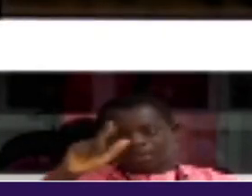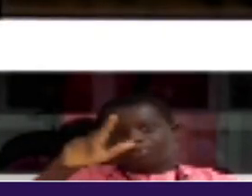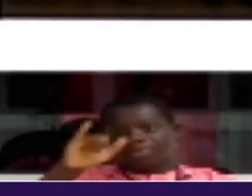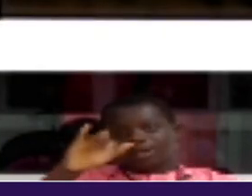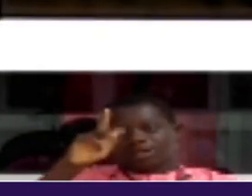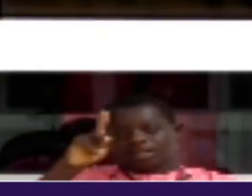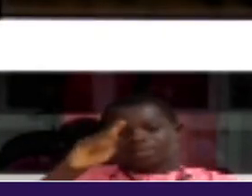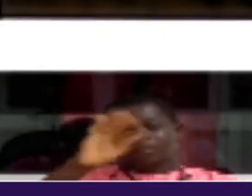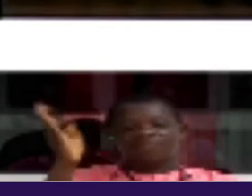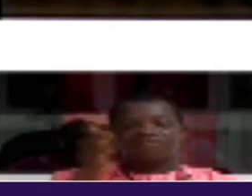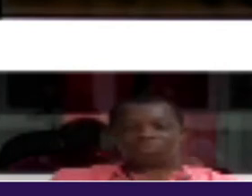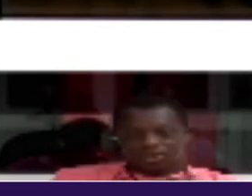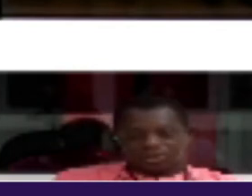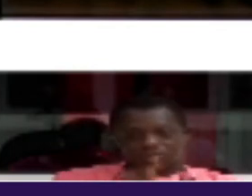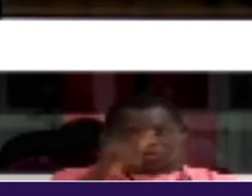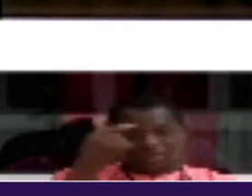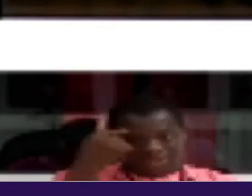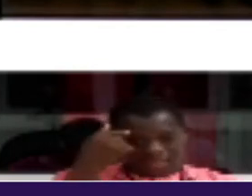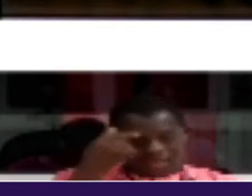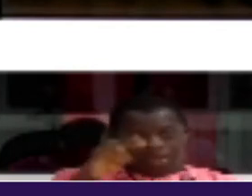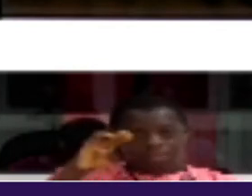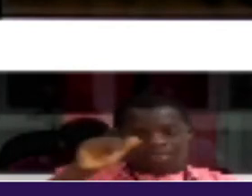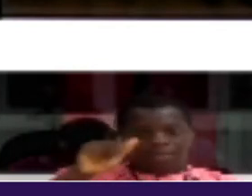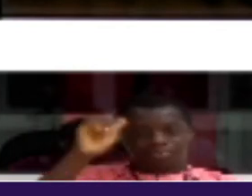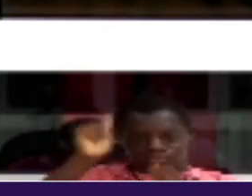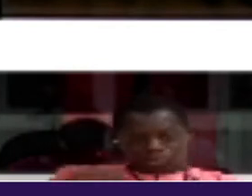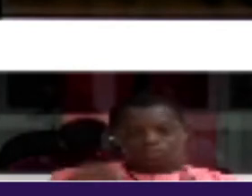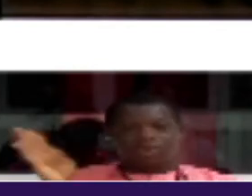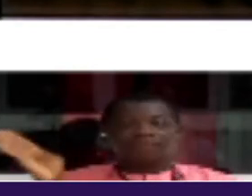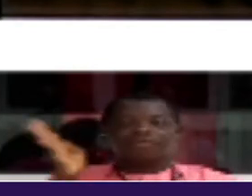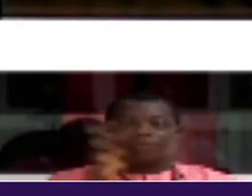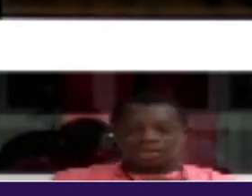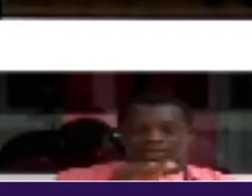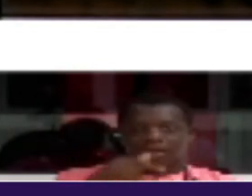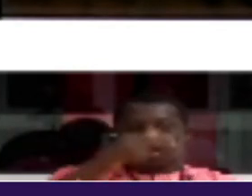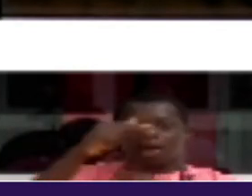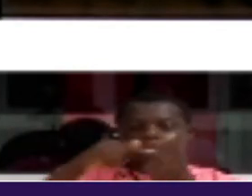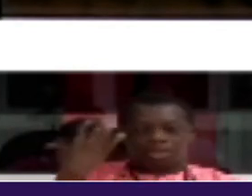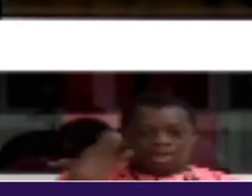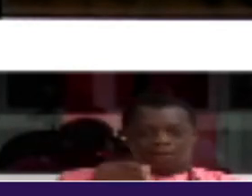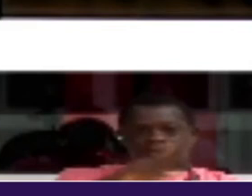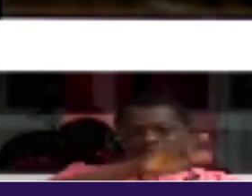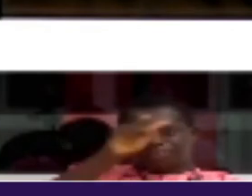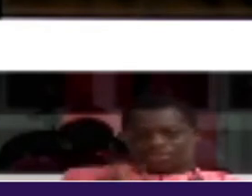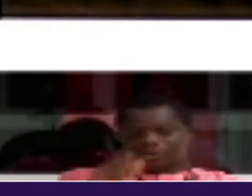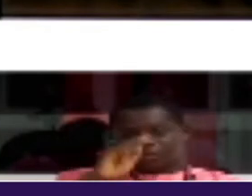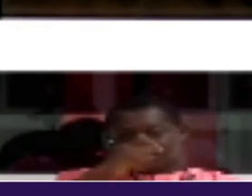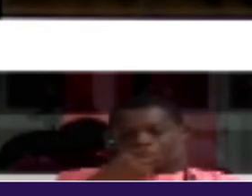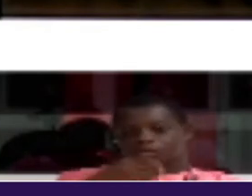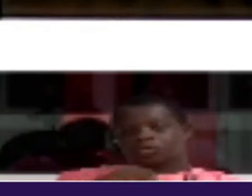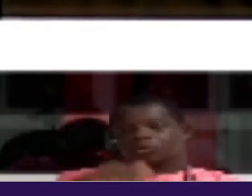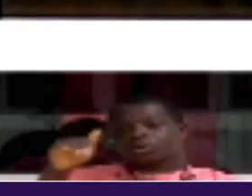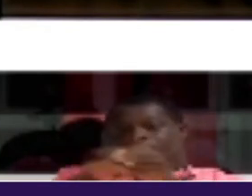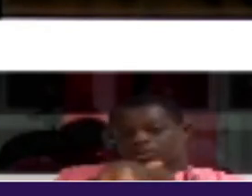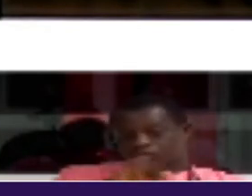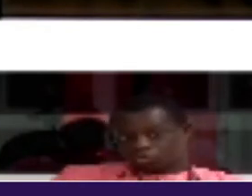You think Malik Jatta would lie about how the victim died just to implicate himself in the